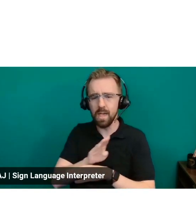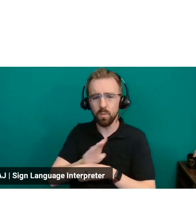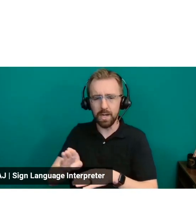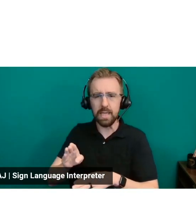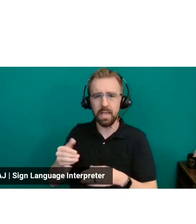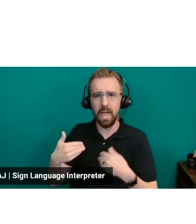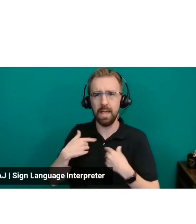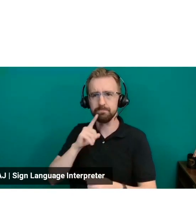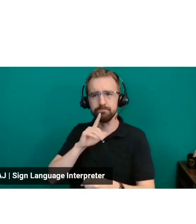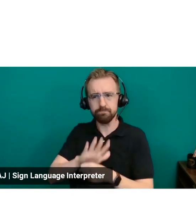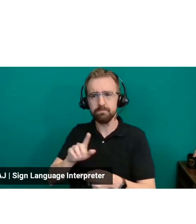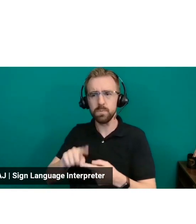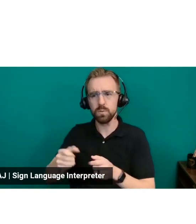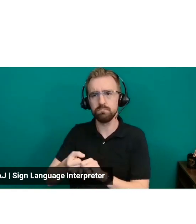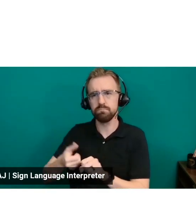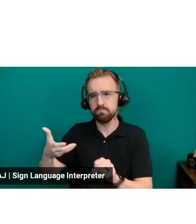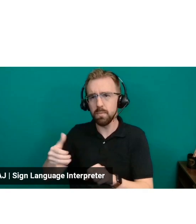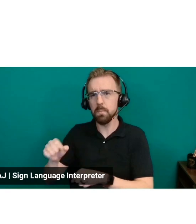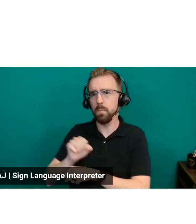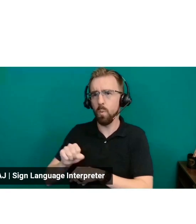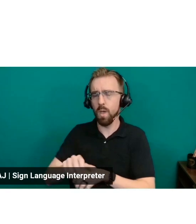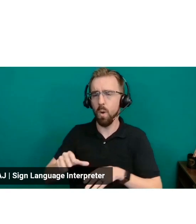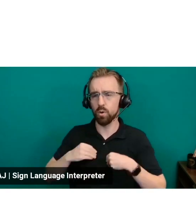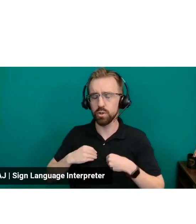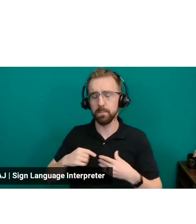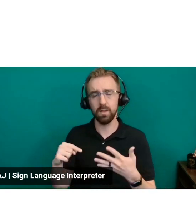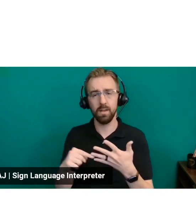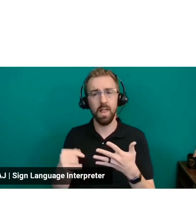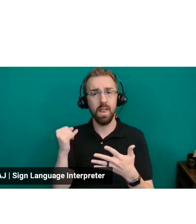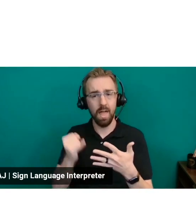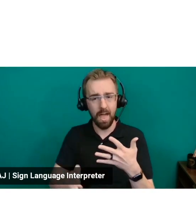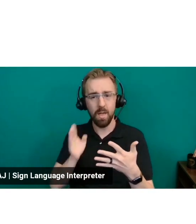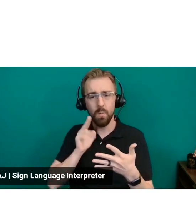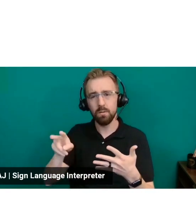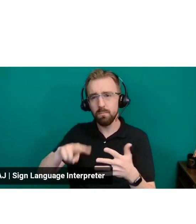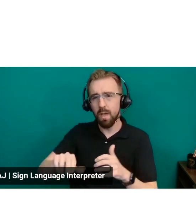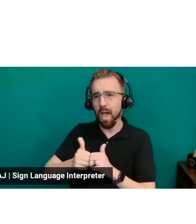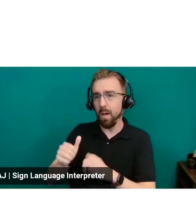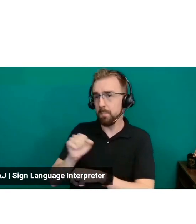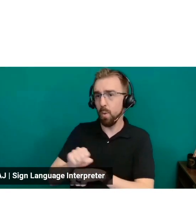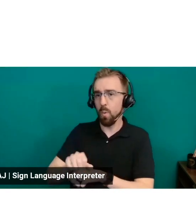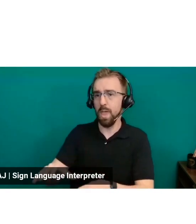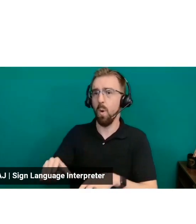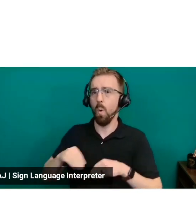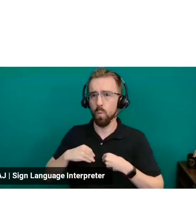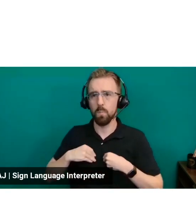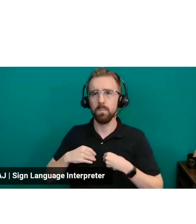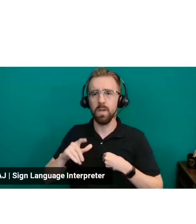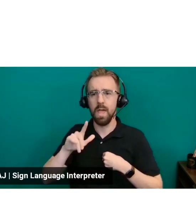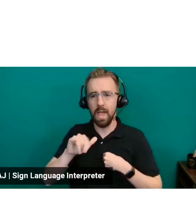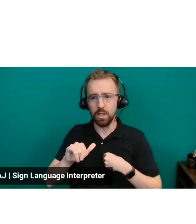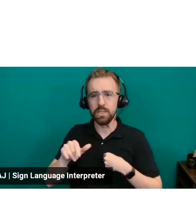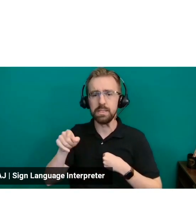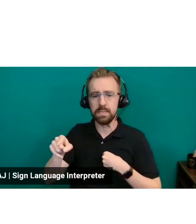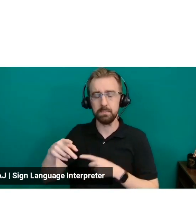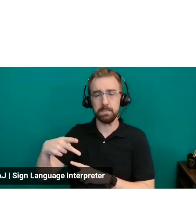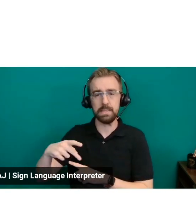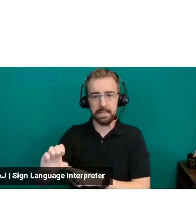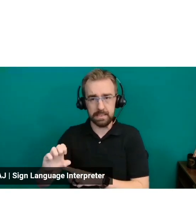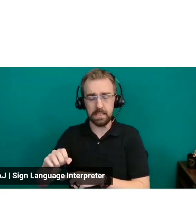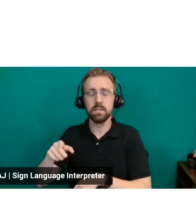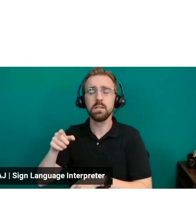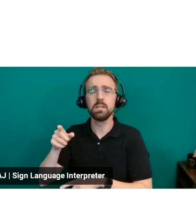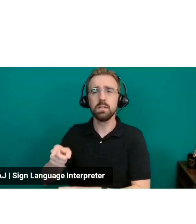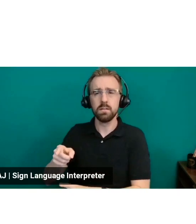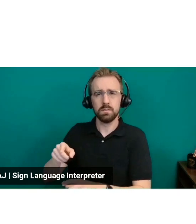committing to expanding employee ownership. And finally, we'll take a look at how employee ownership is actually tracking in PE by diving